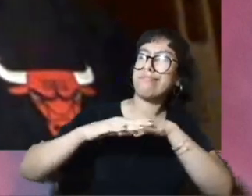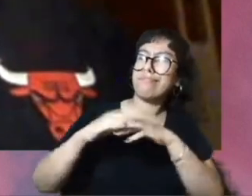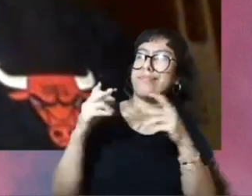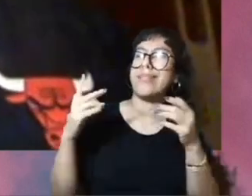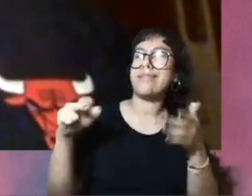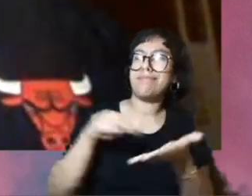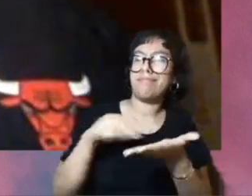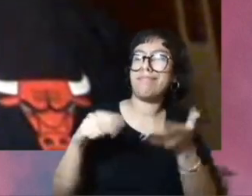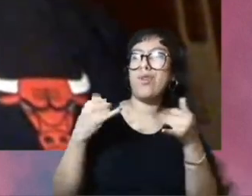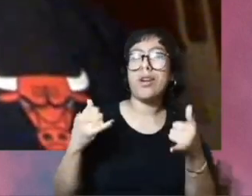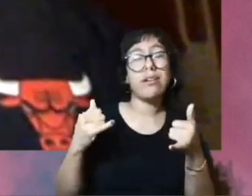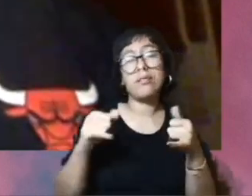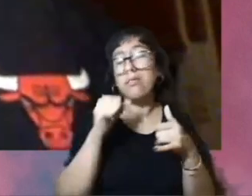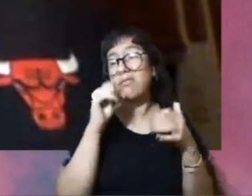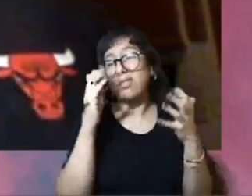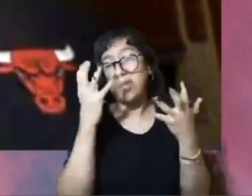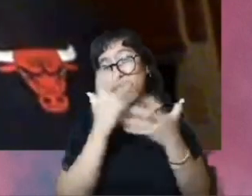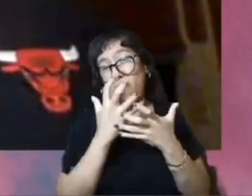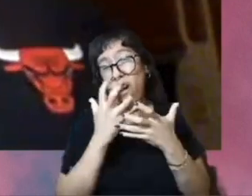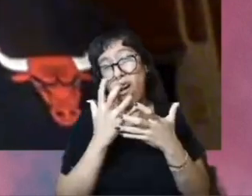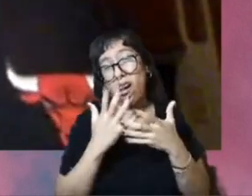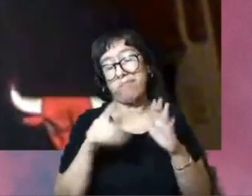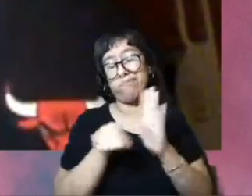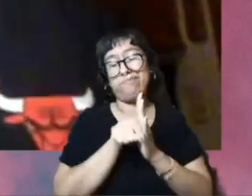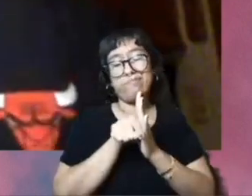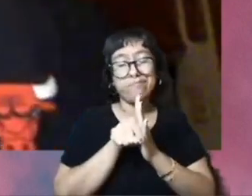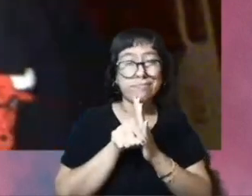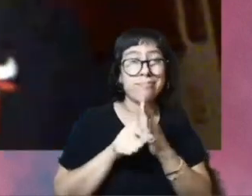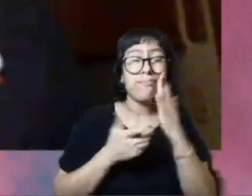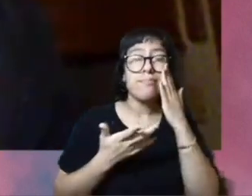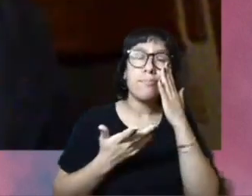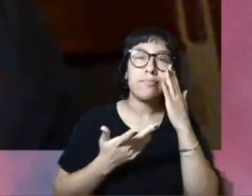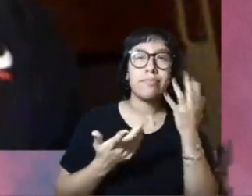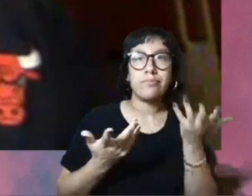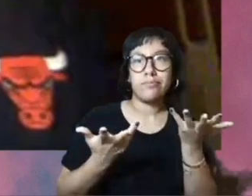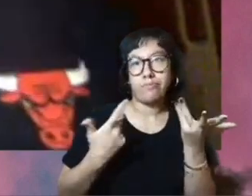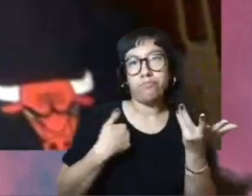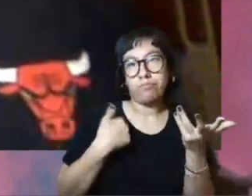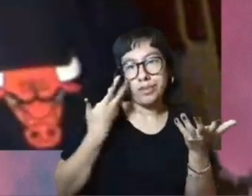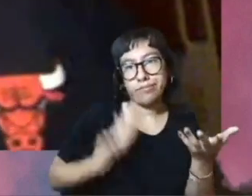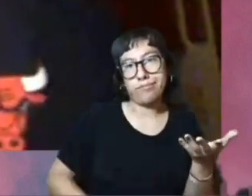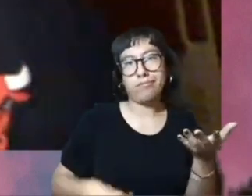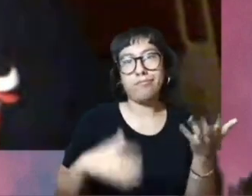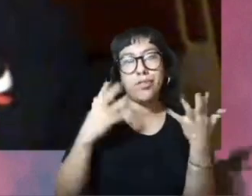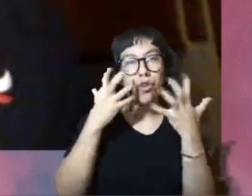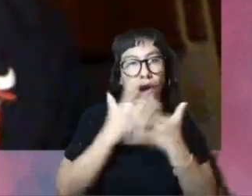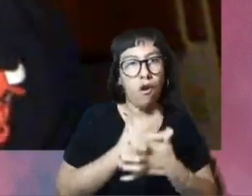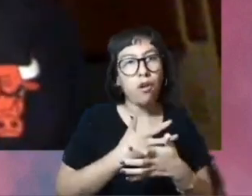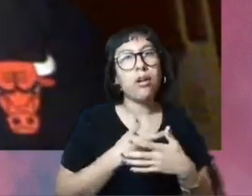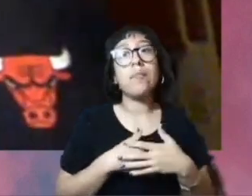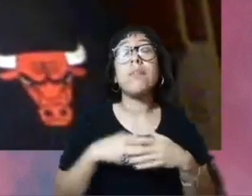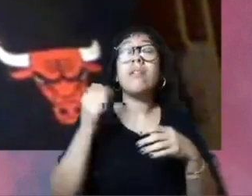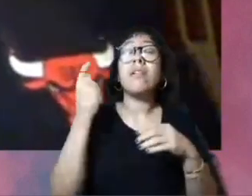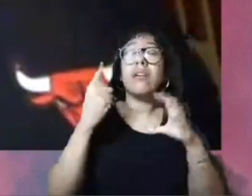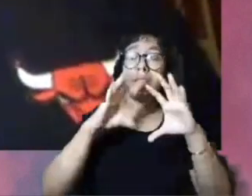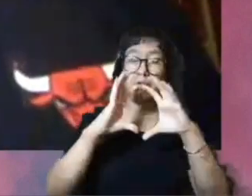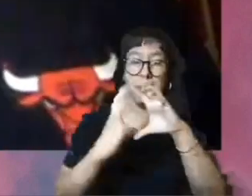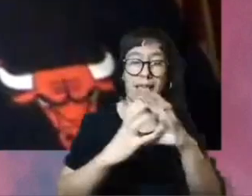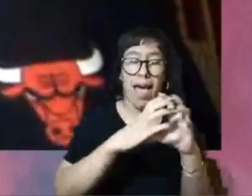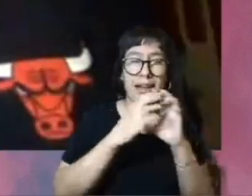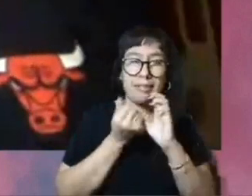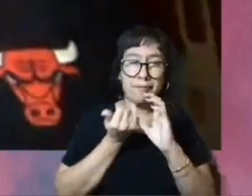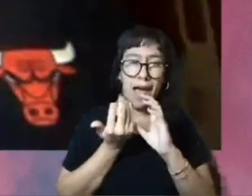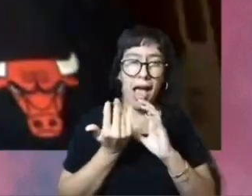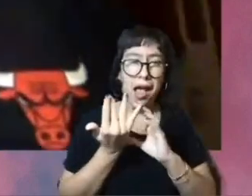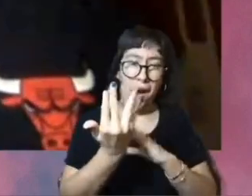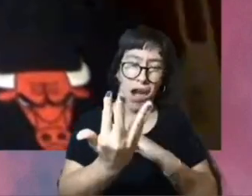Not to be dark, but I am. Not to be dark, but the planet is on fire. Not to be